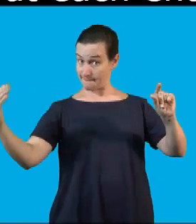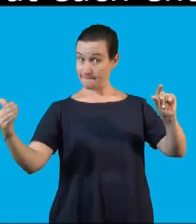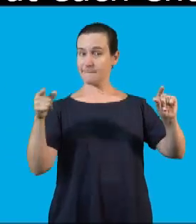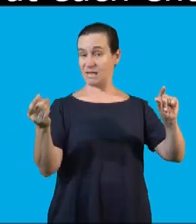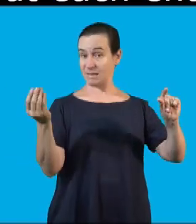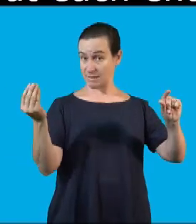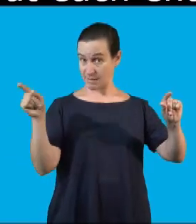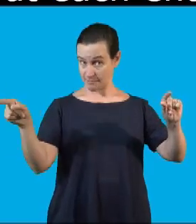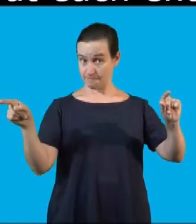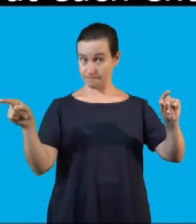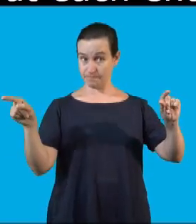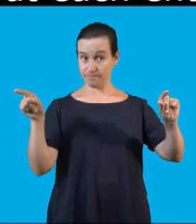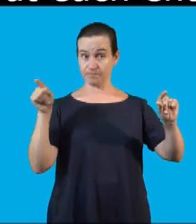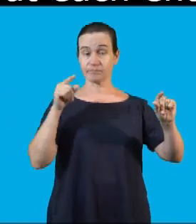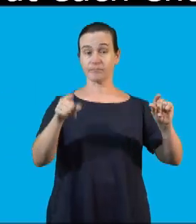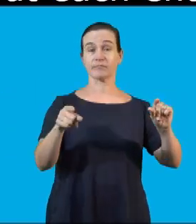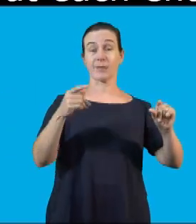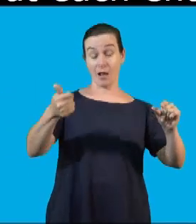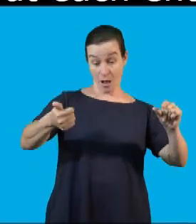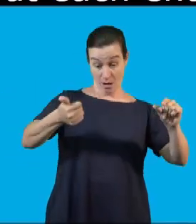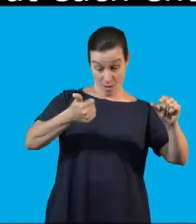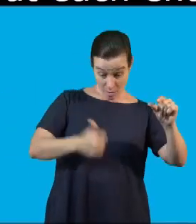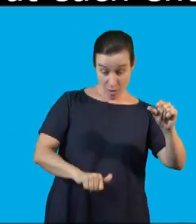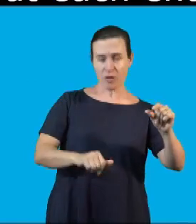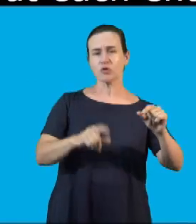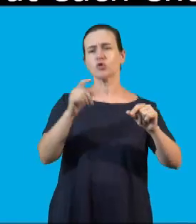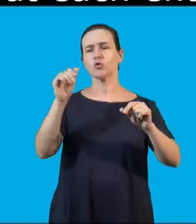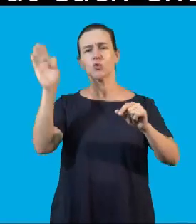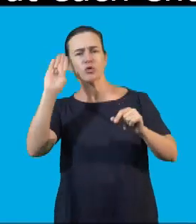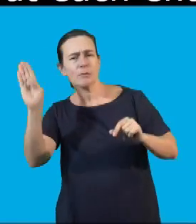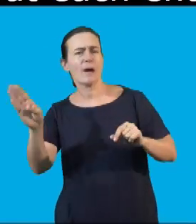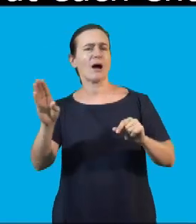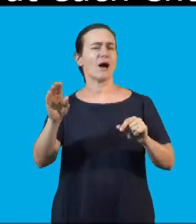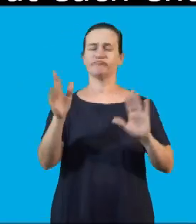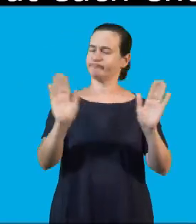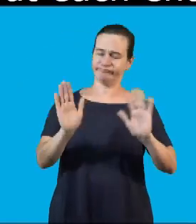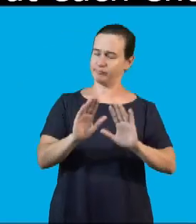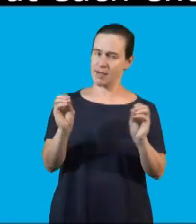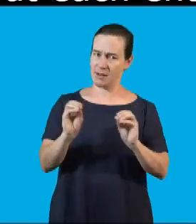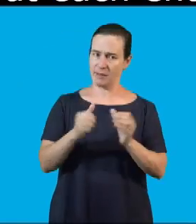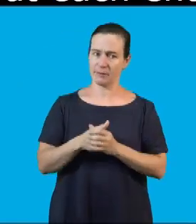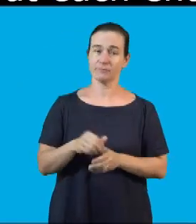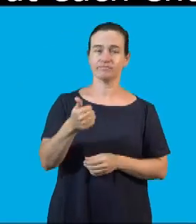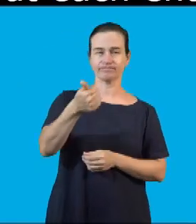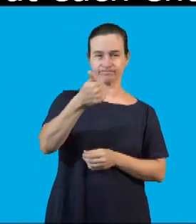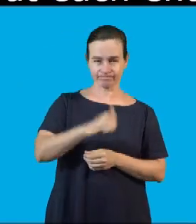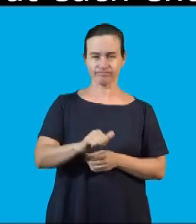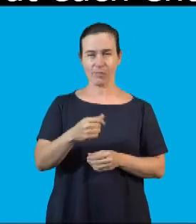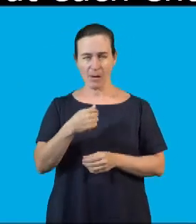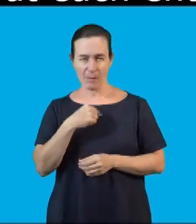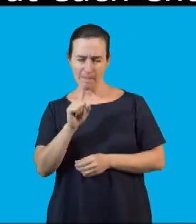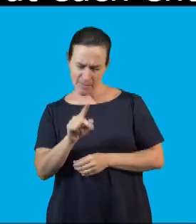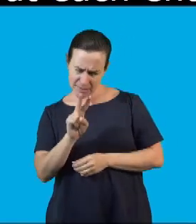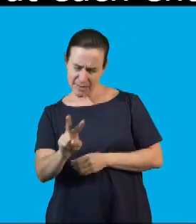the right-hand side of the page. No greeting at the end. Take note of the number of diary